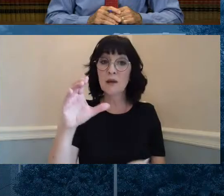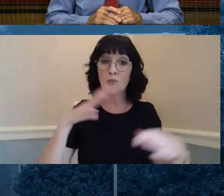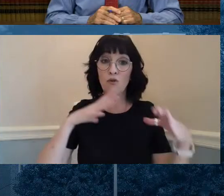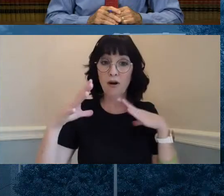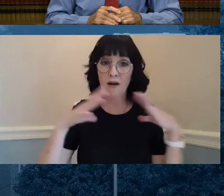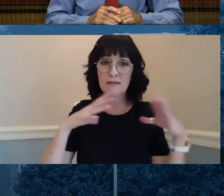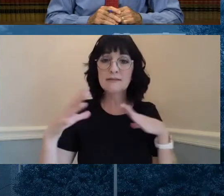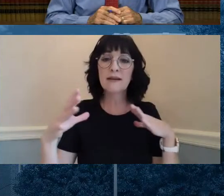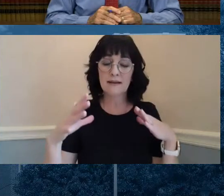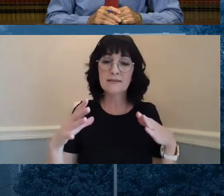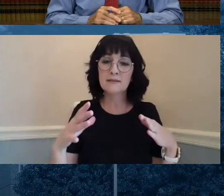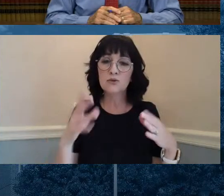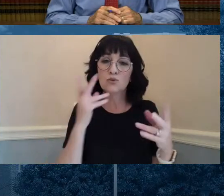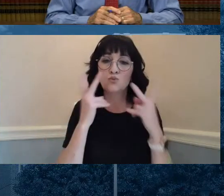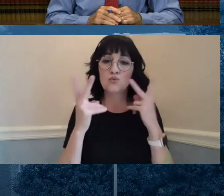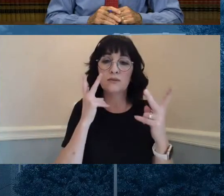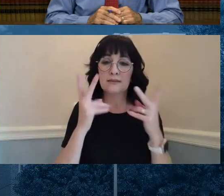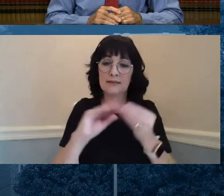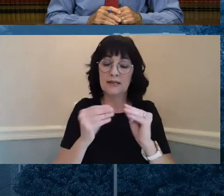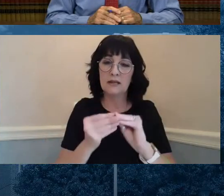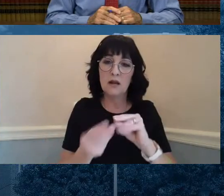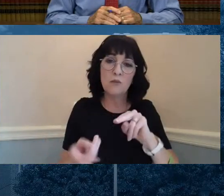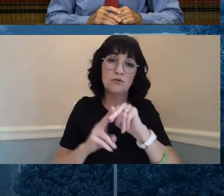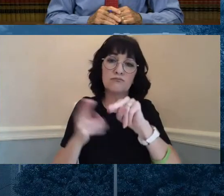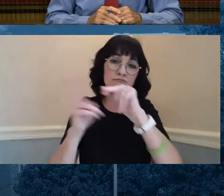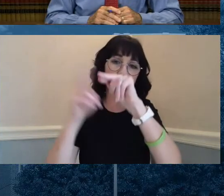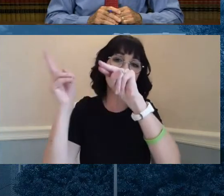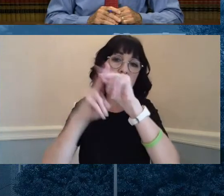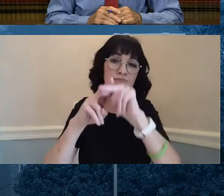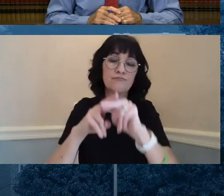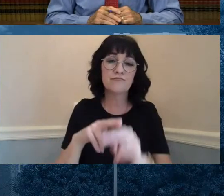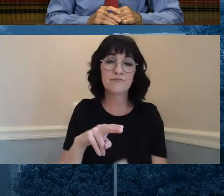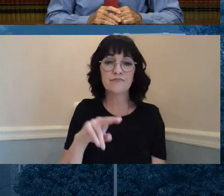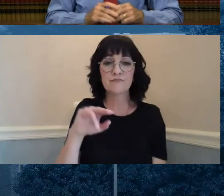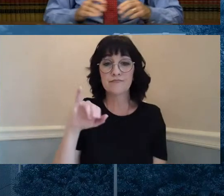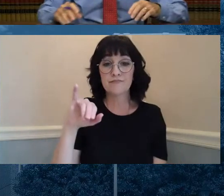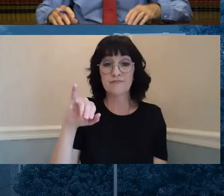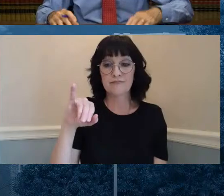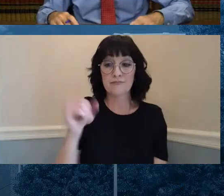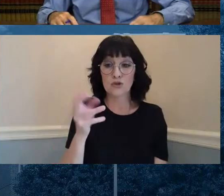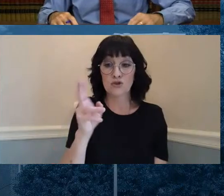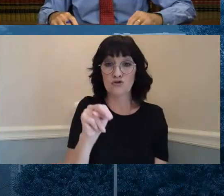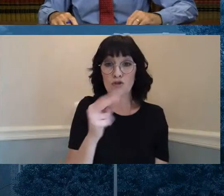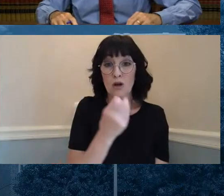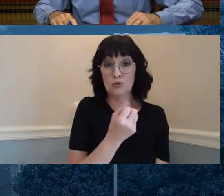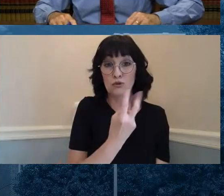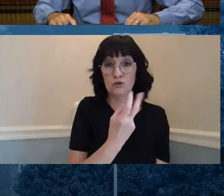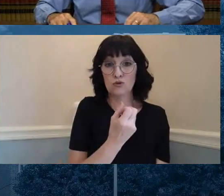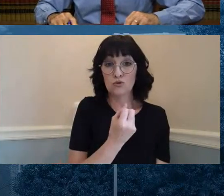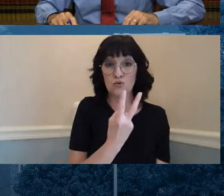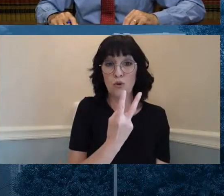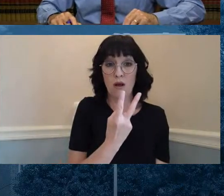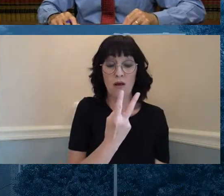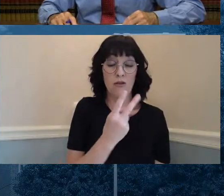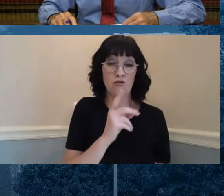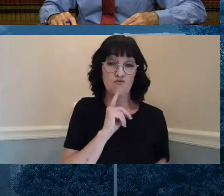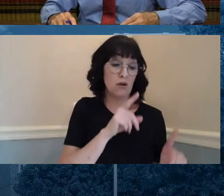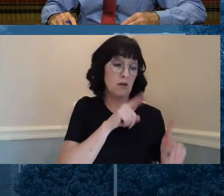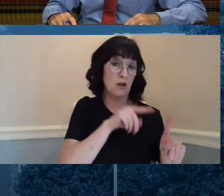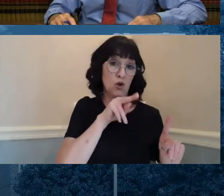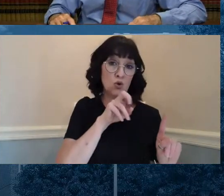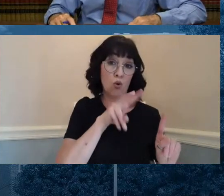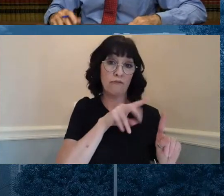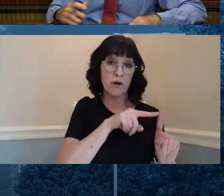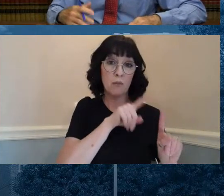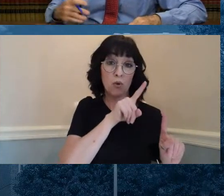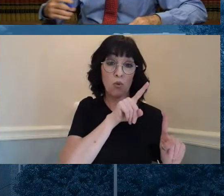hospitalizations, and on January the 12th, we went from 107 in November to